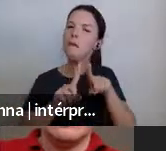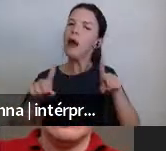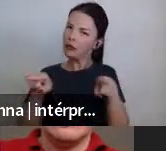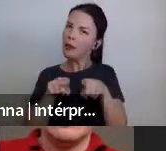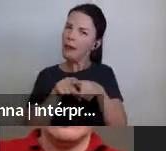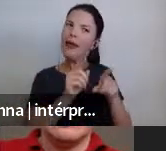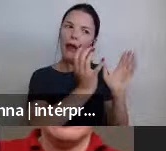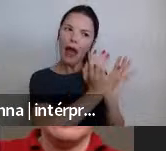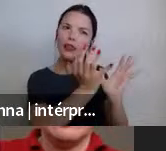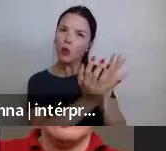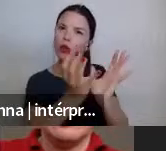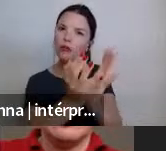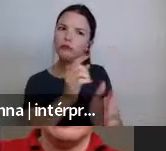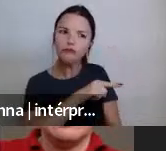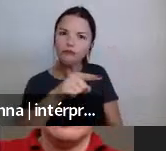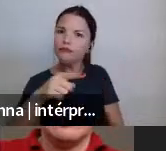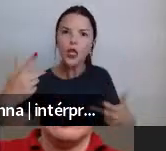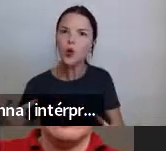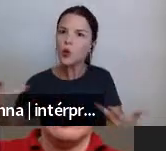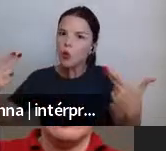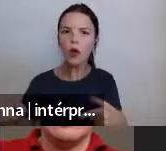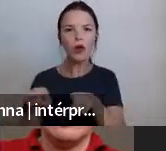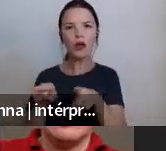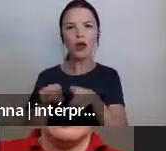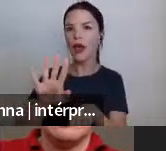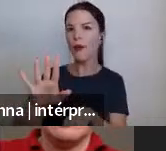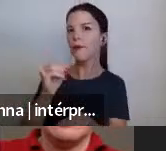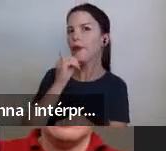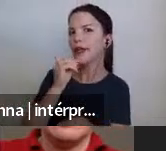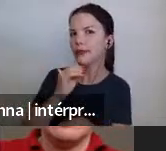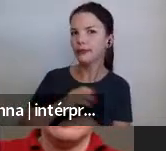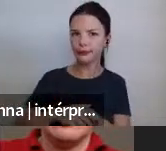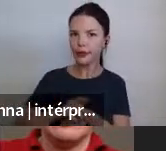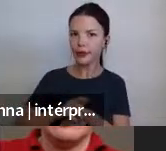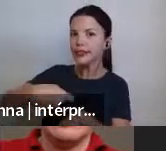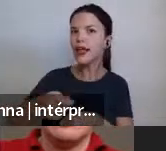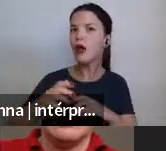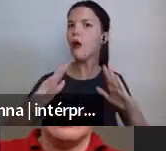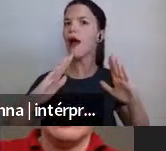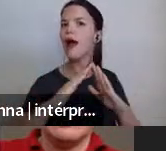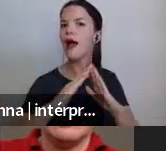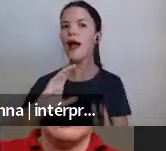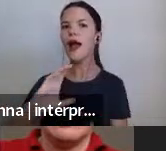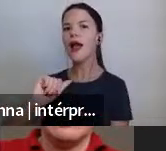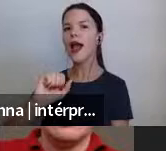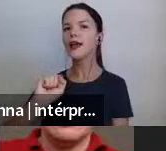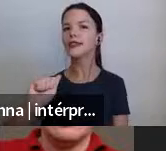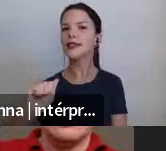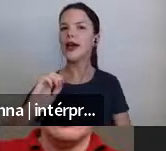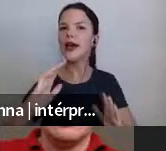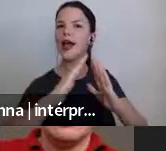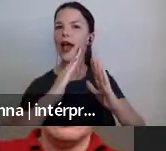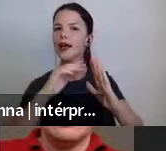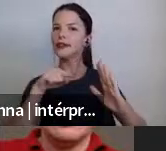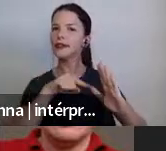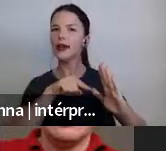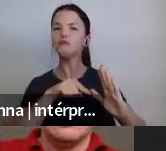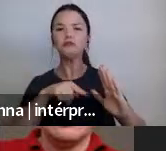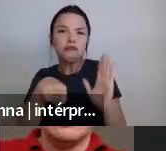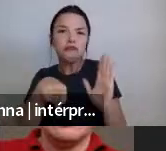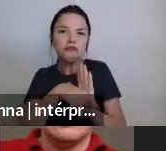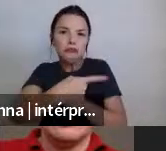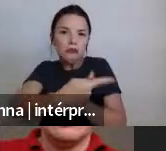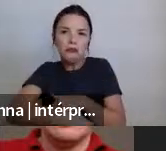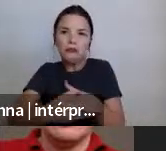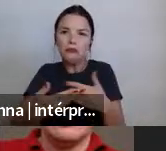same categories. We have signs like house, which is a native sign that shows